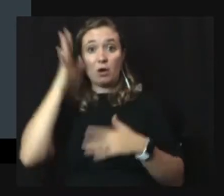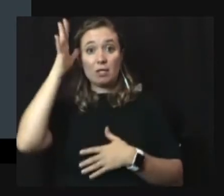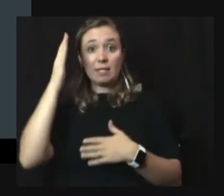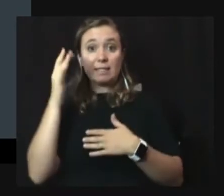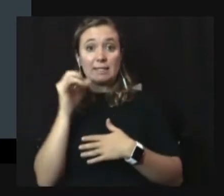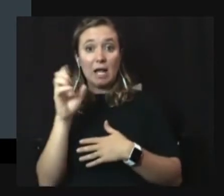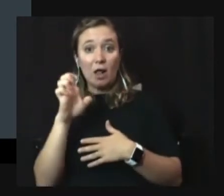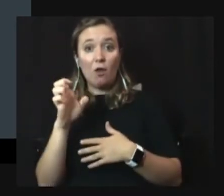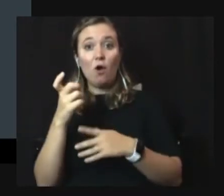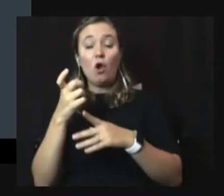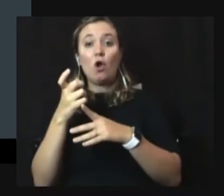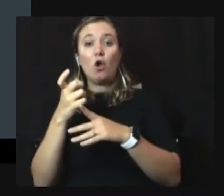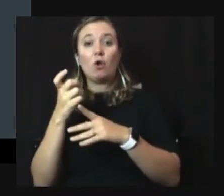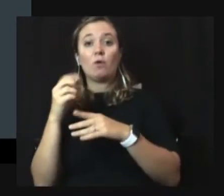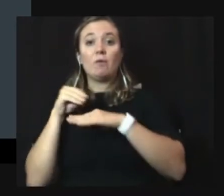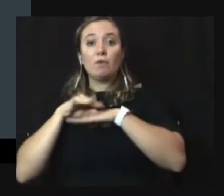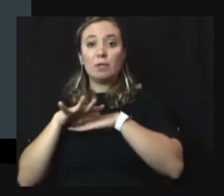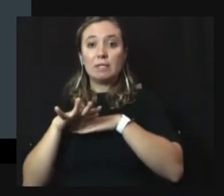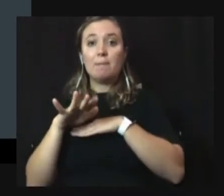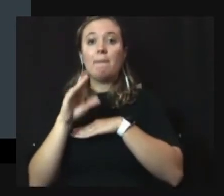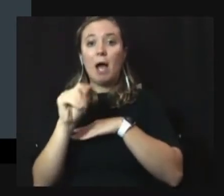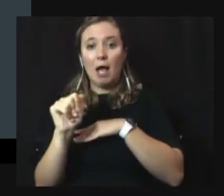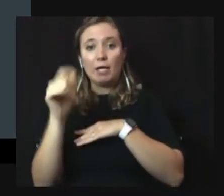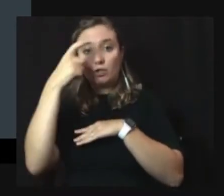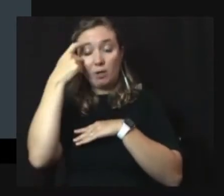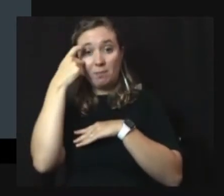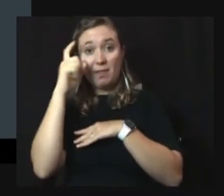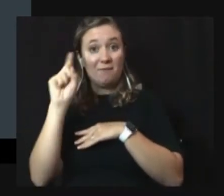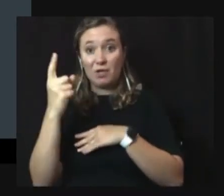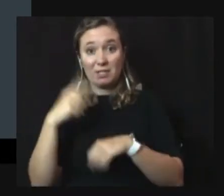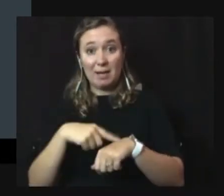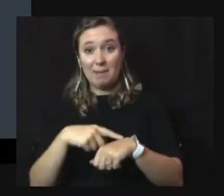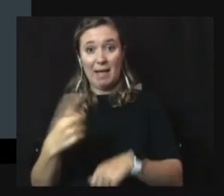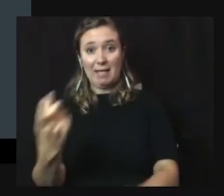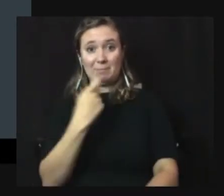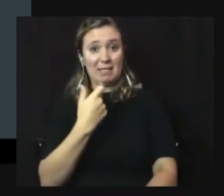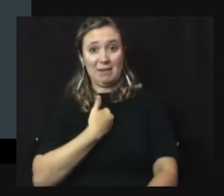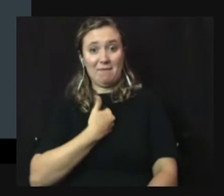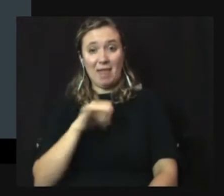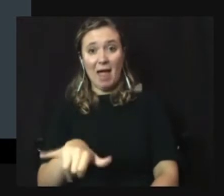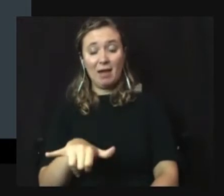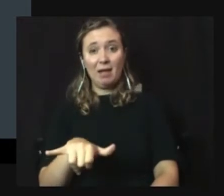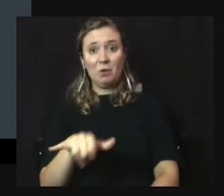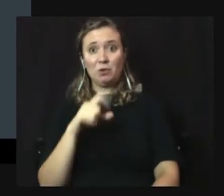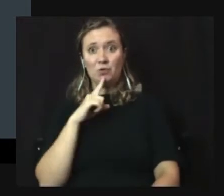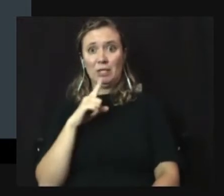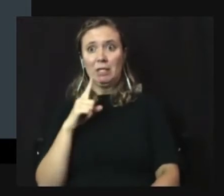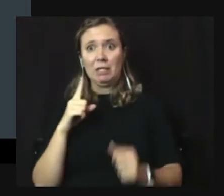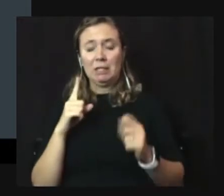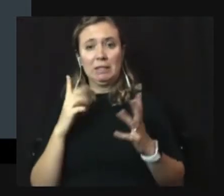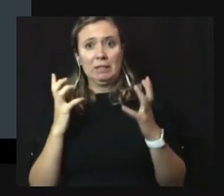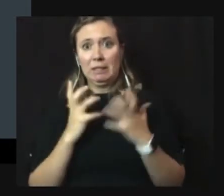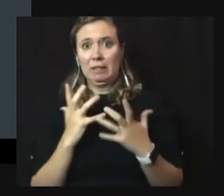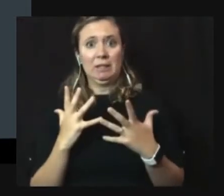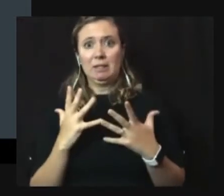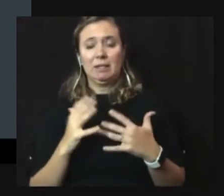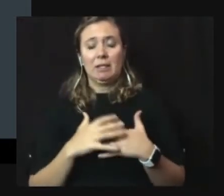time I asked myself that question, I was terrified, because nobody